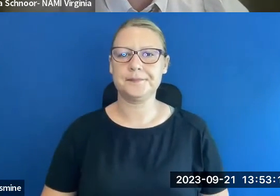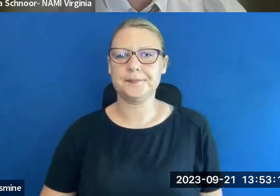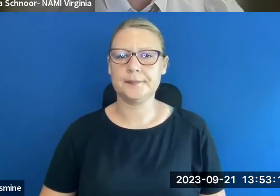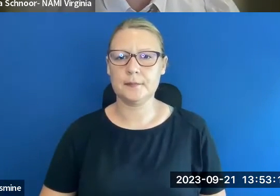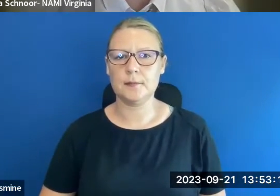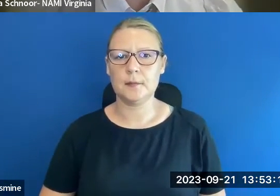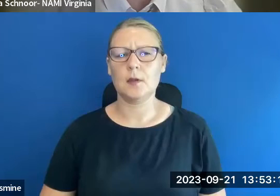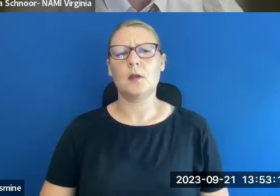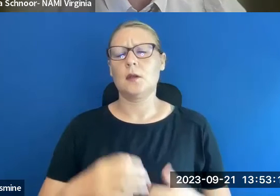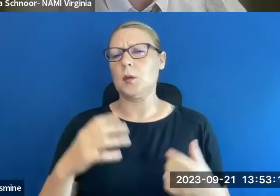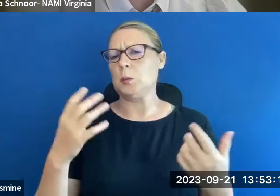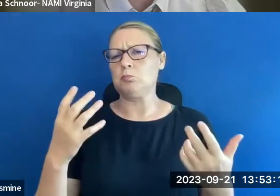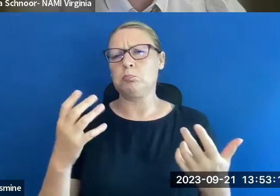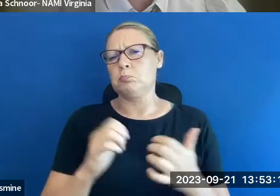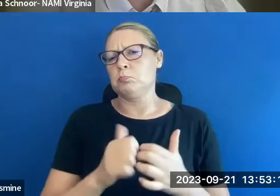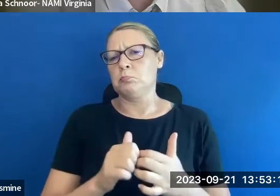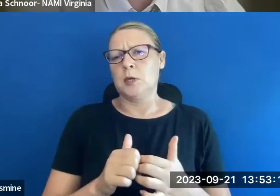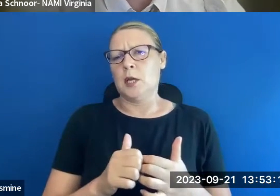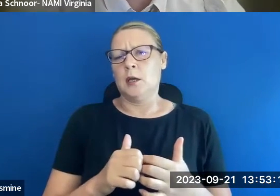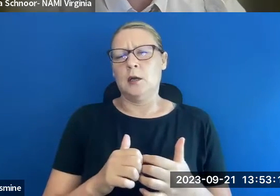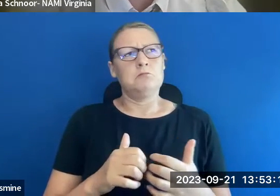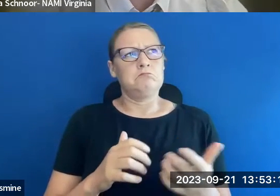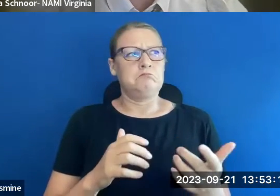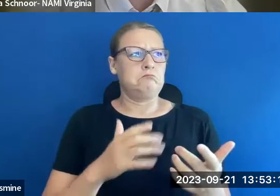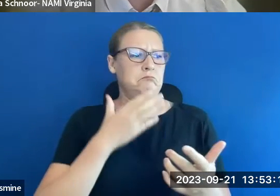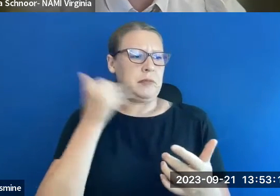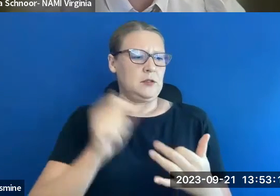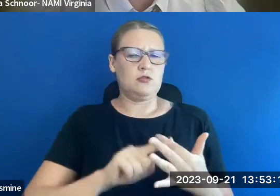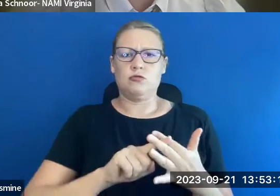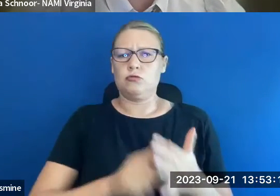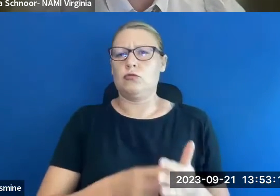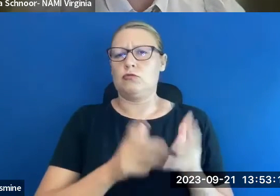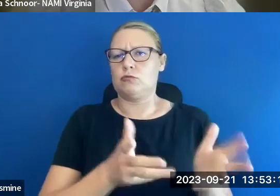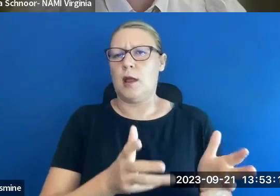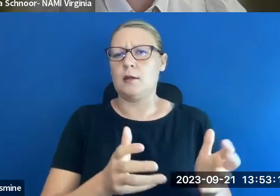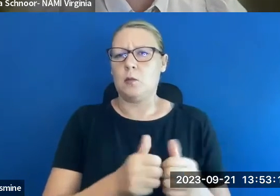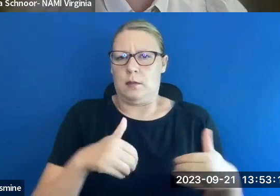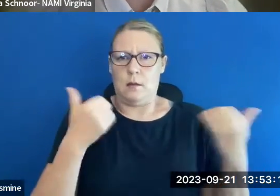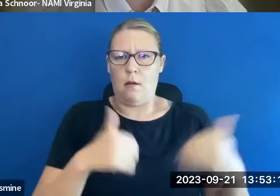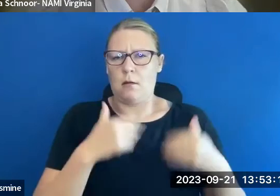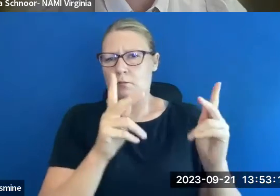what are some good ways to start dialogues about mental health with youth?